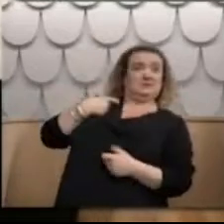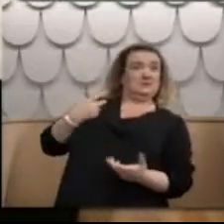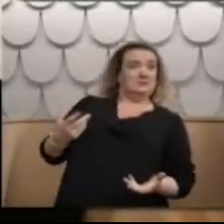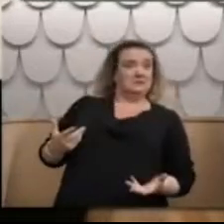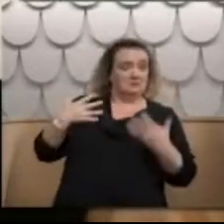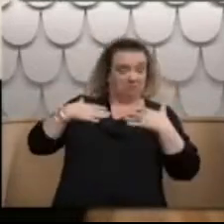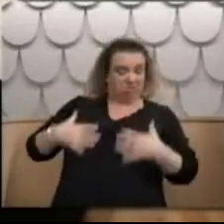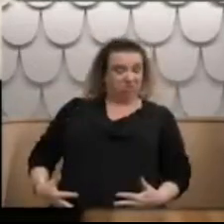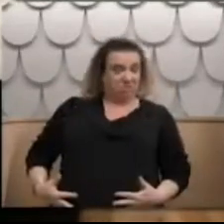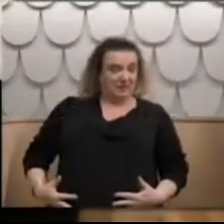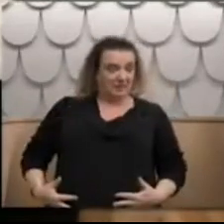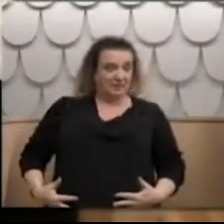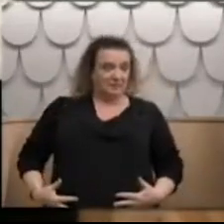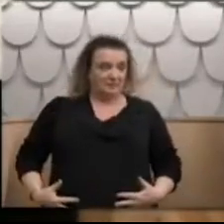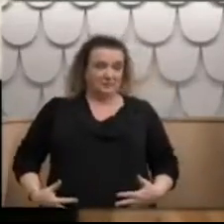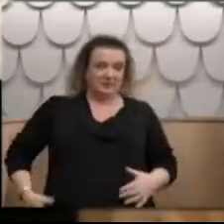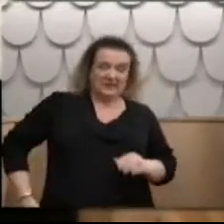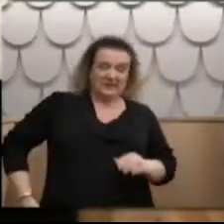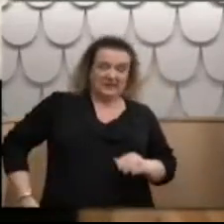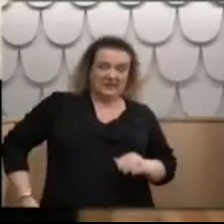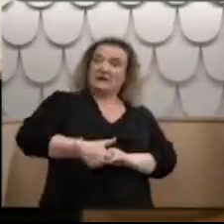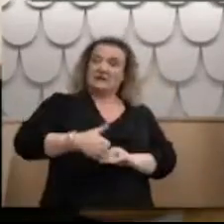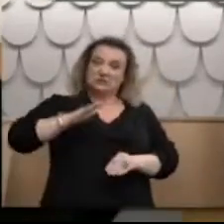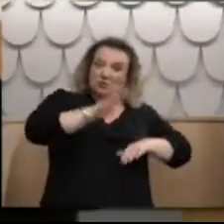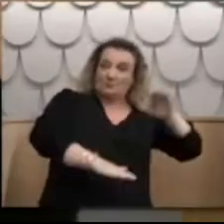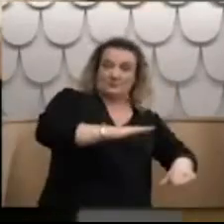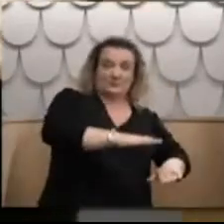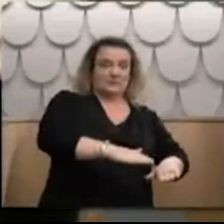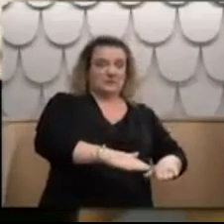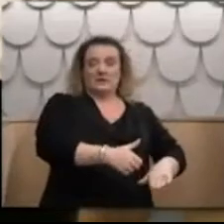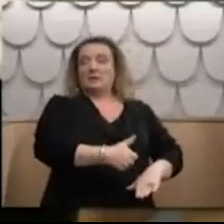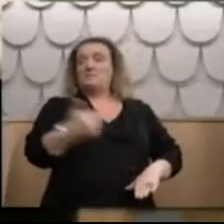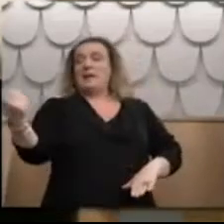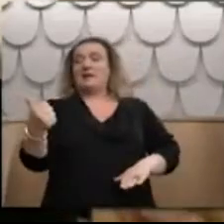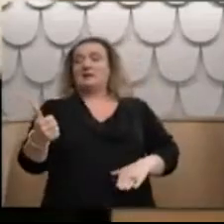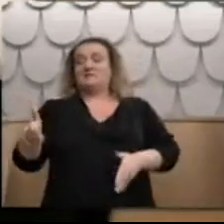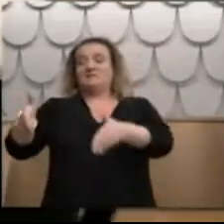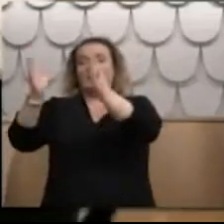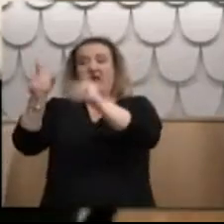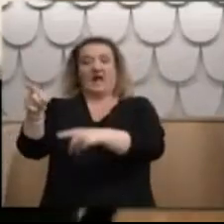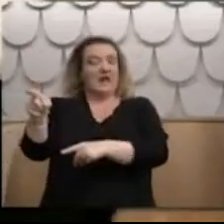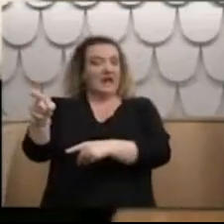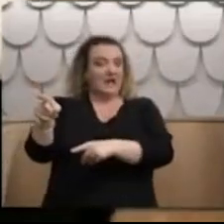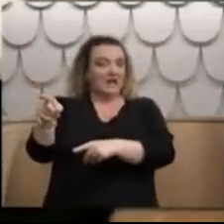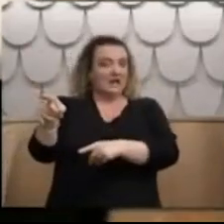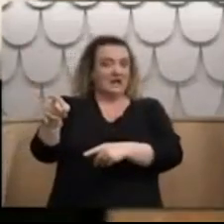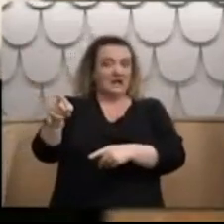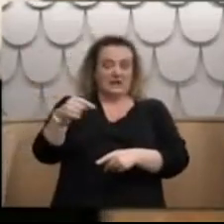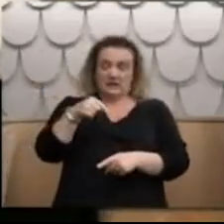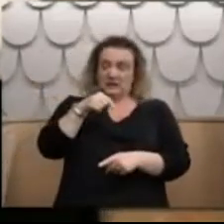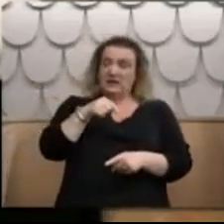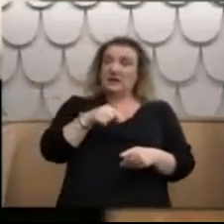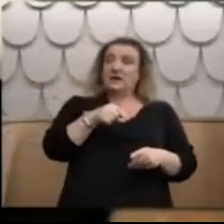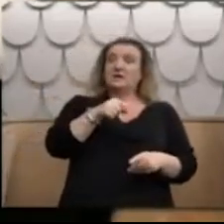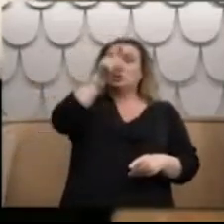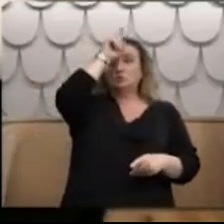me. He kicked me and stomped on me, and he told me to go back to the villa, and he came up the stairs,